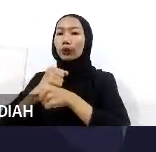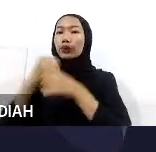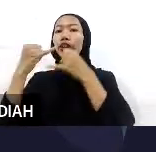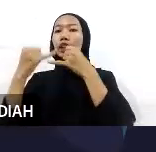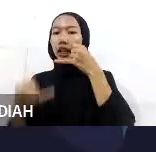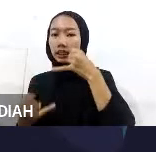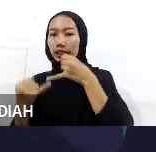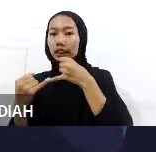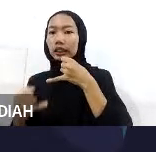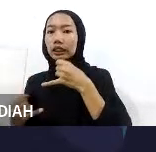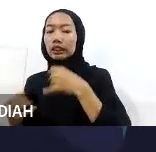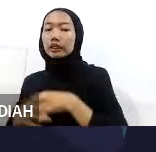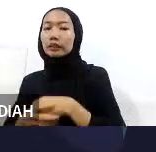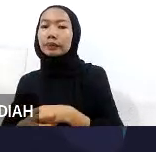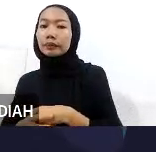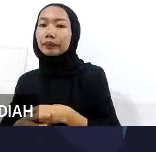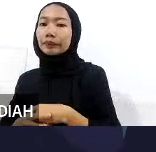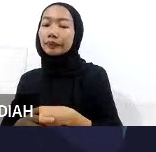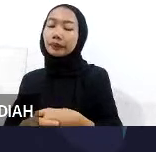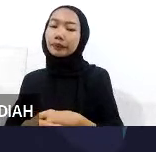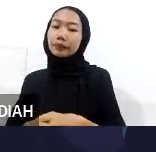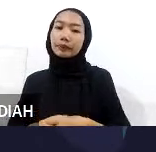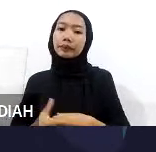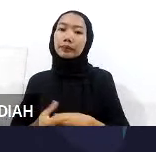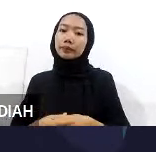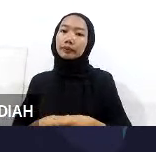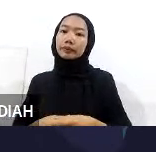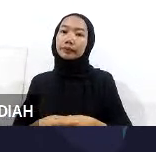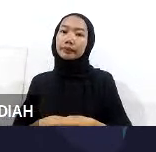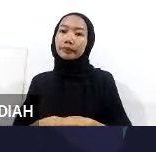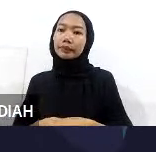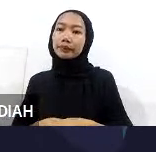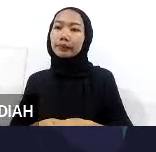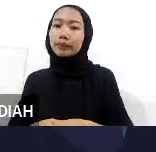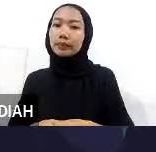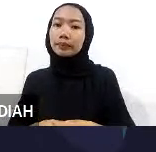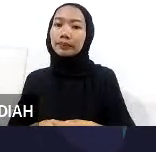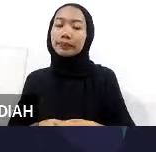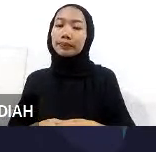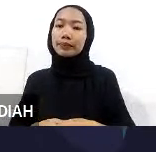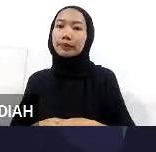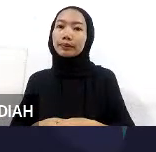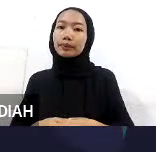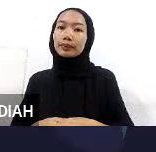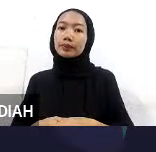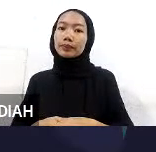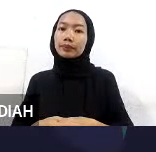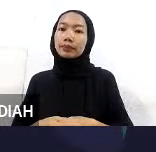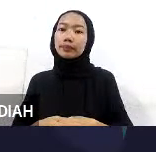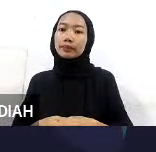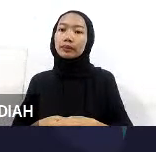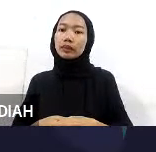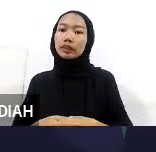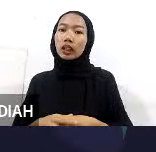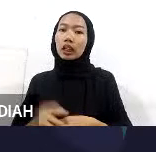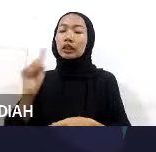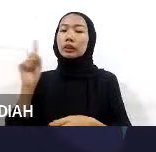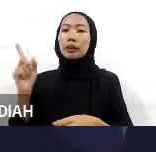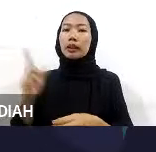hundreds of thousands back into the community where people are being